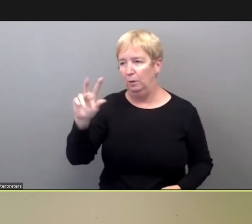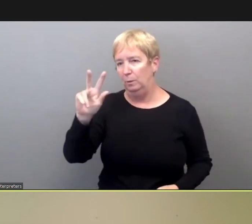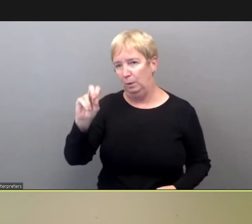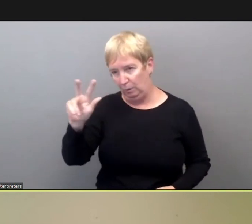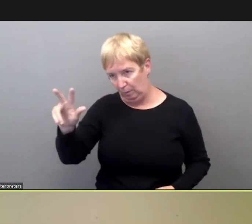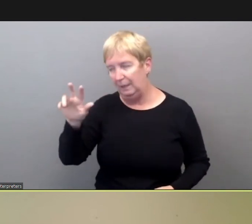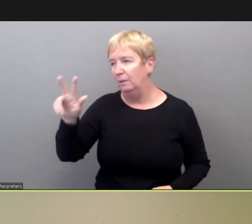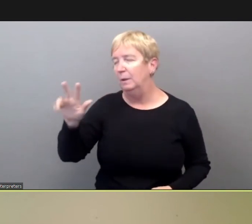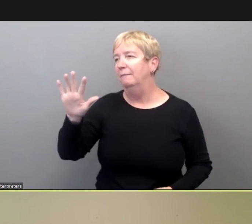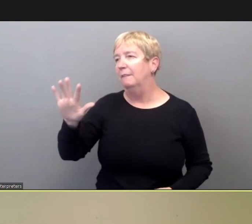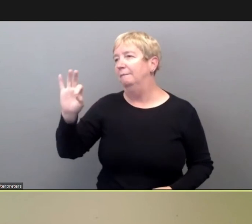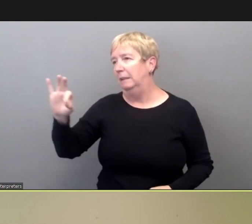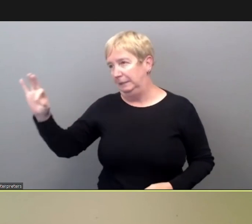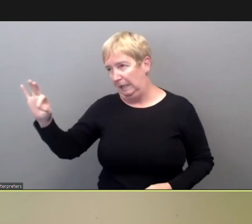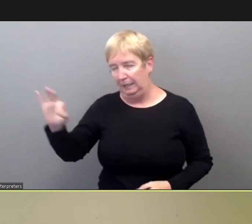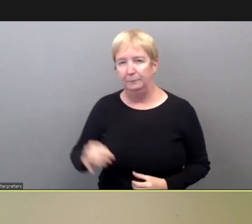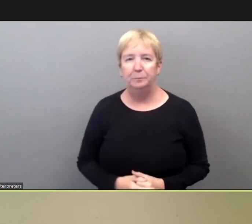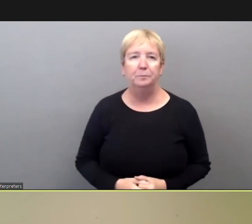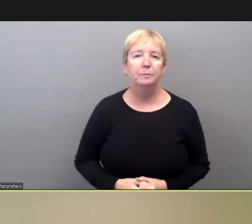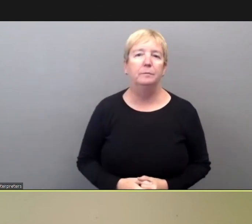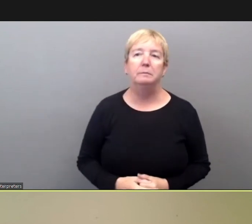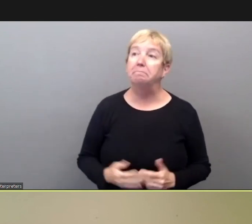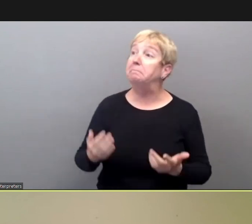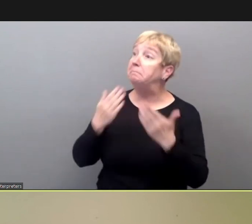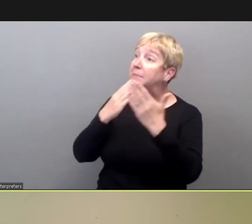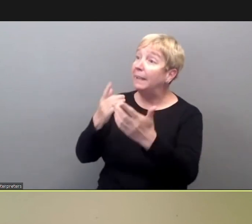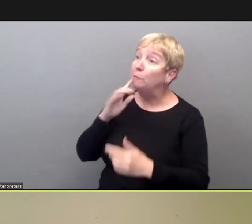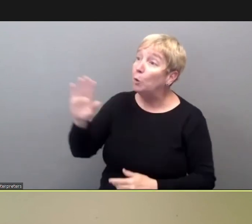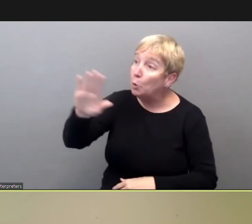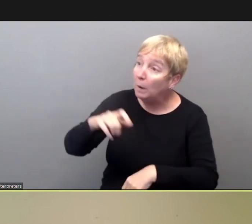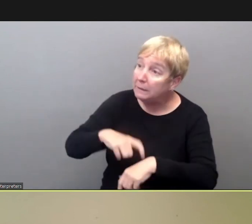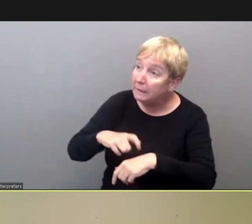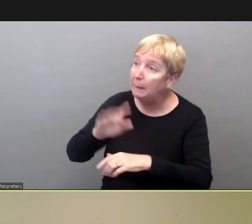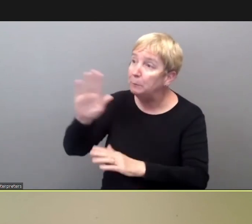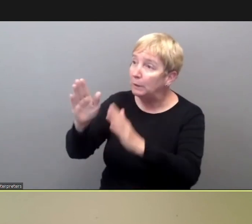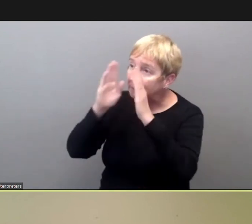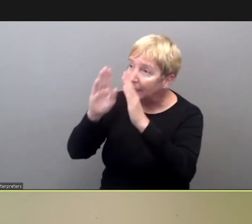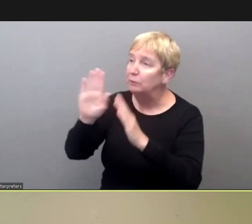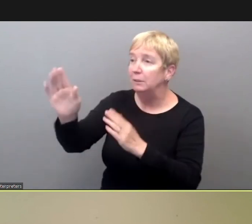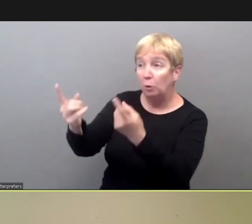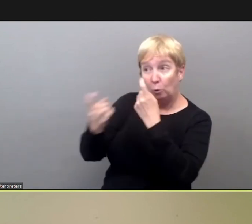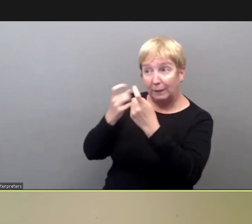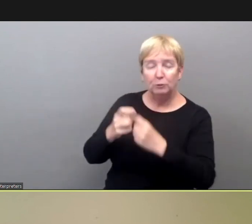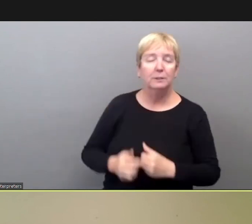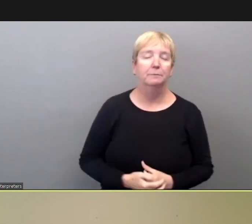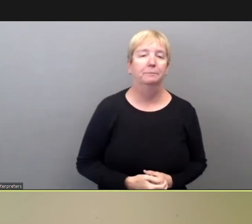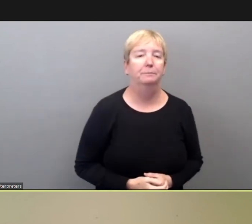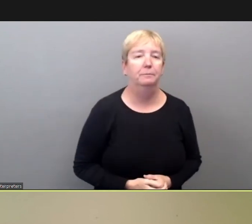800-303-3599. Otherwise, I want to thank you all for your time, attention, and your questions.